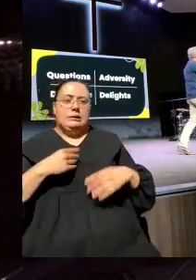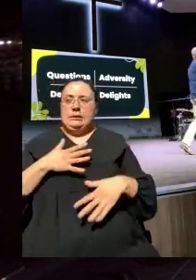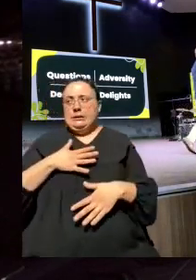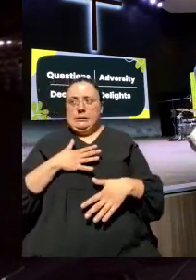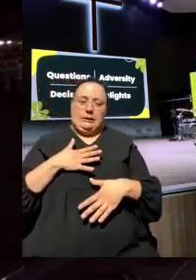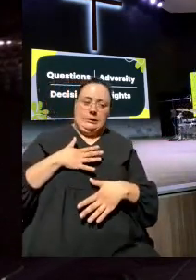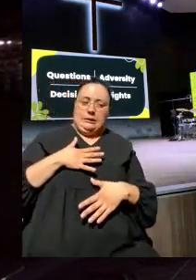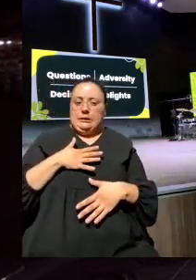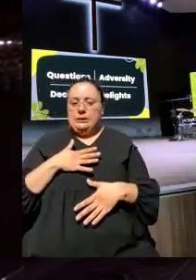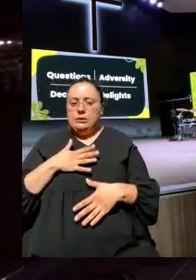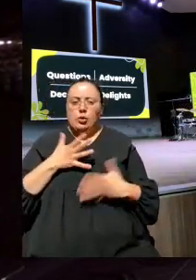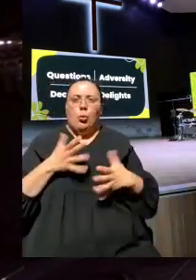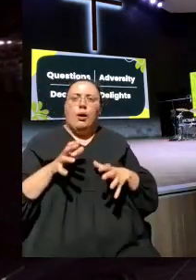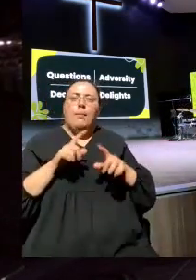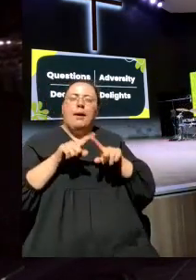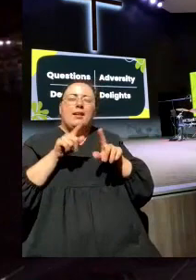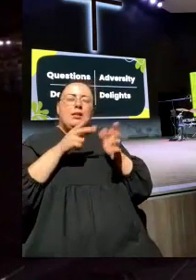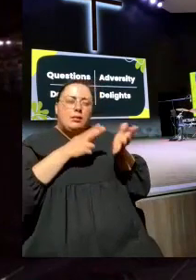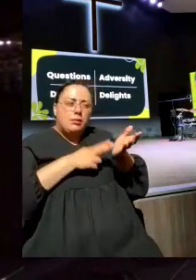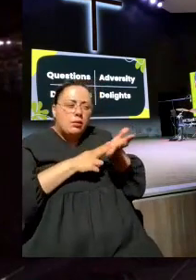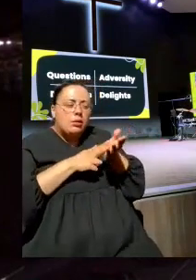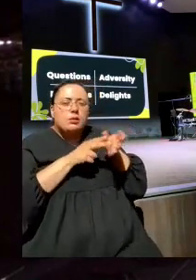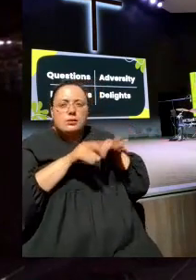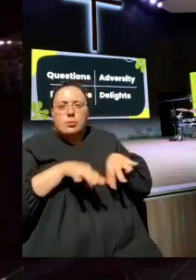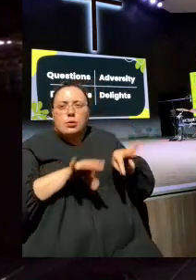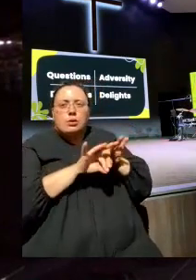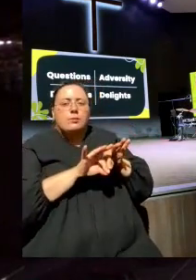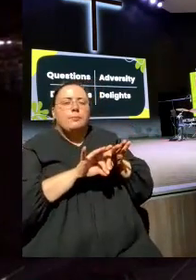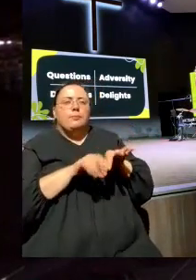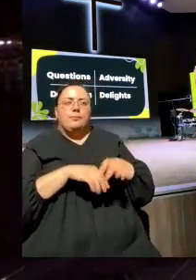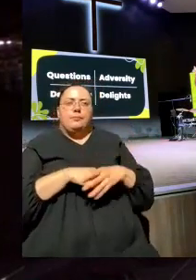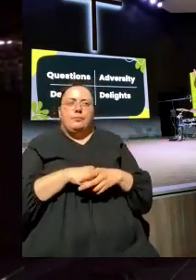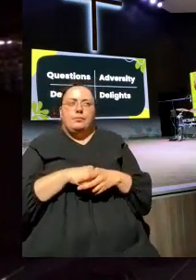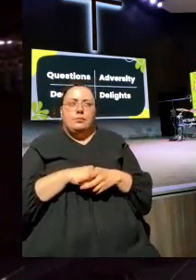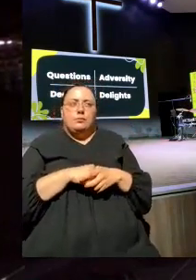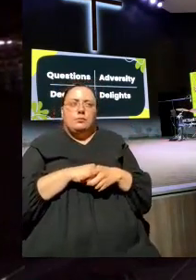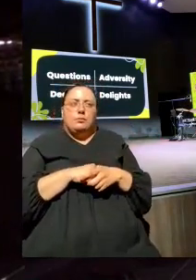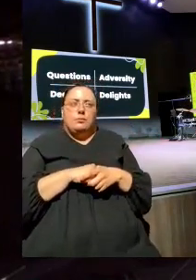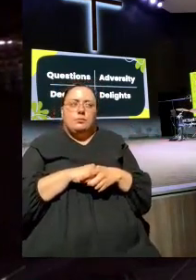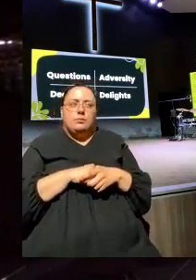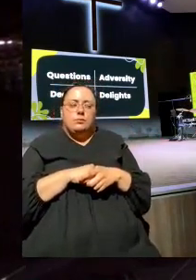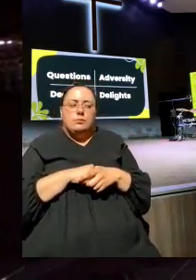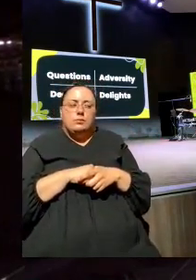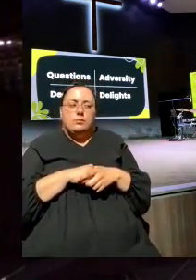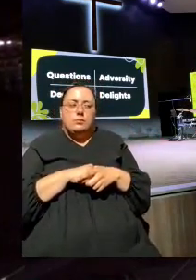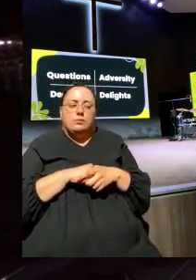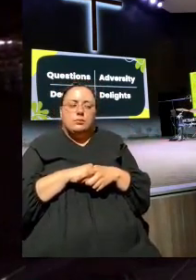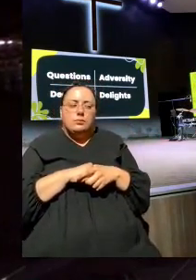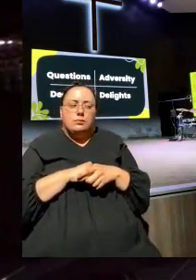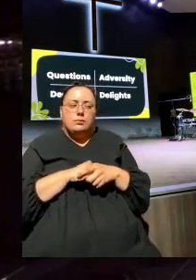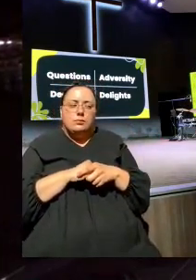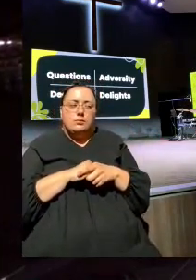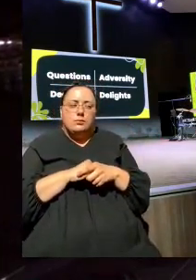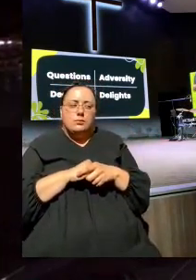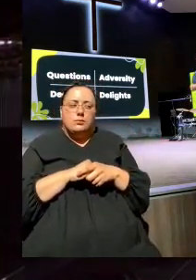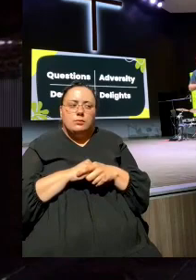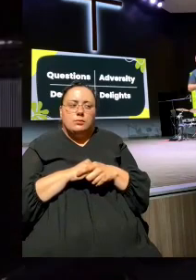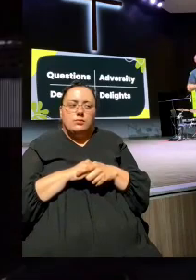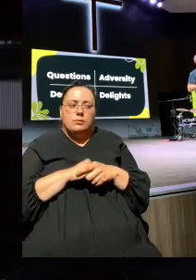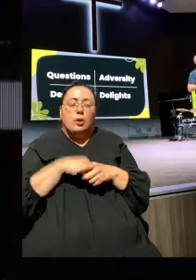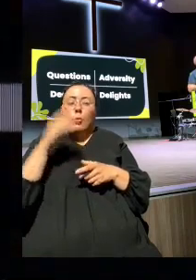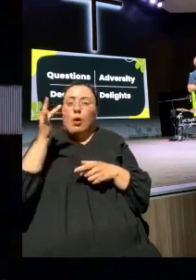out loud how we make these big decisions. It's going to be how they choose to make the same decisions when they're older.